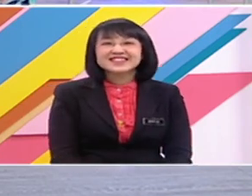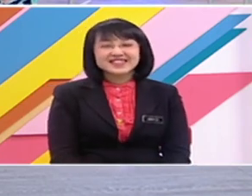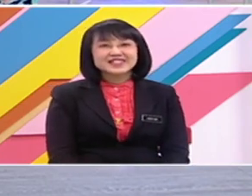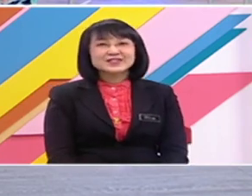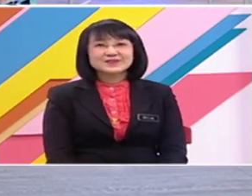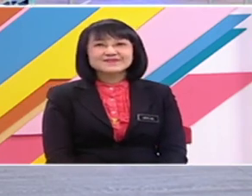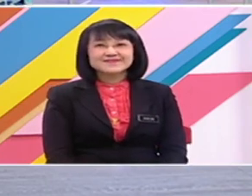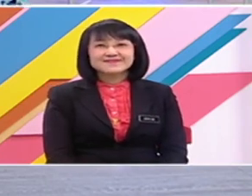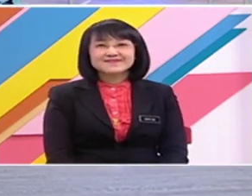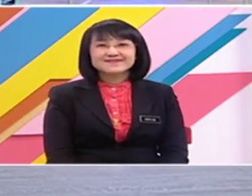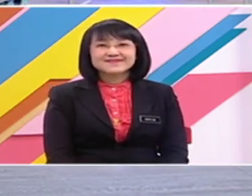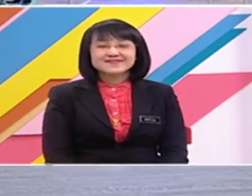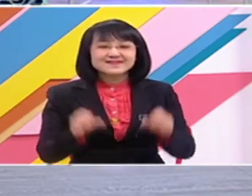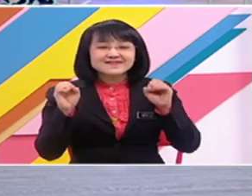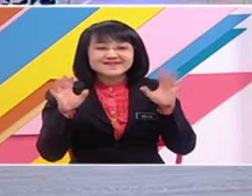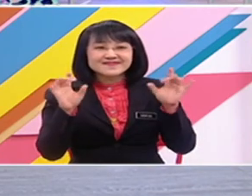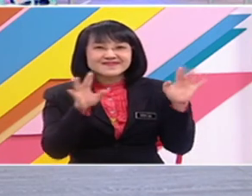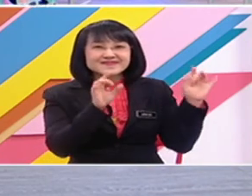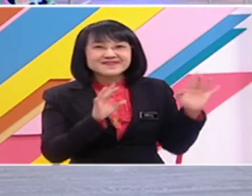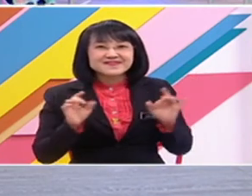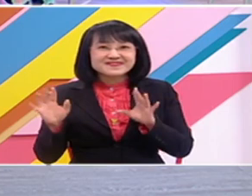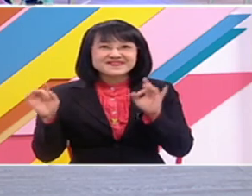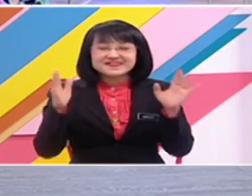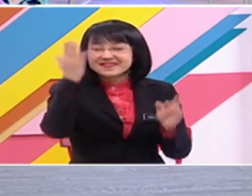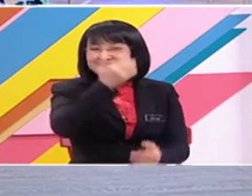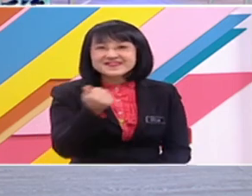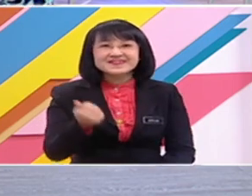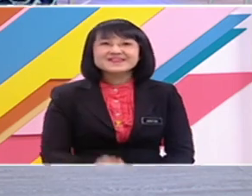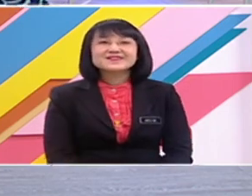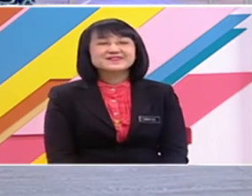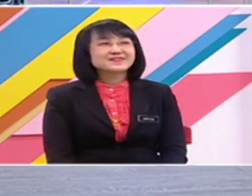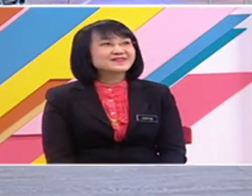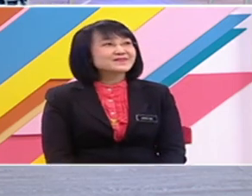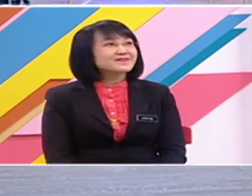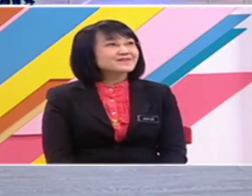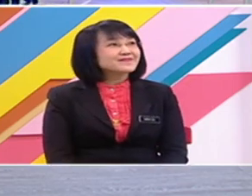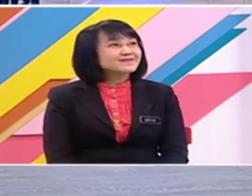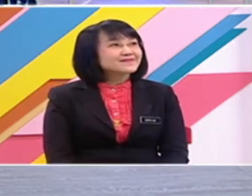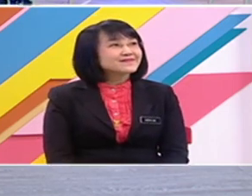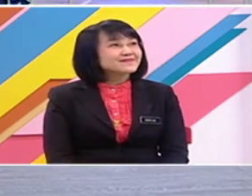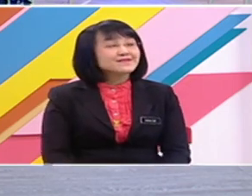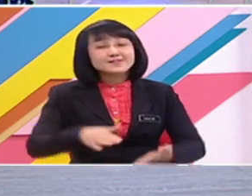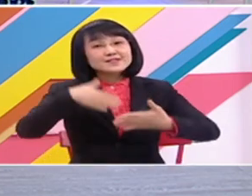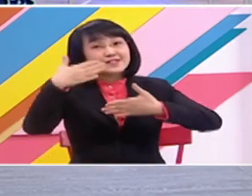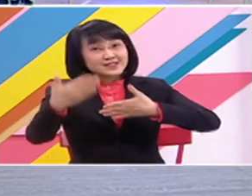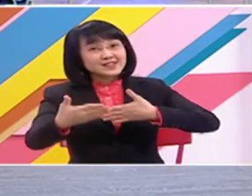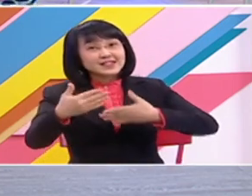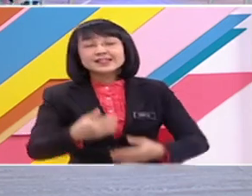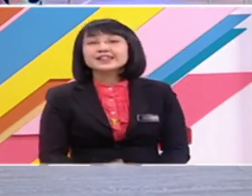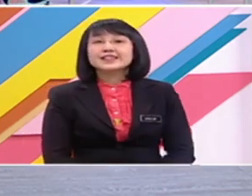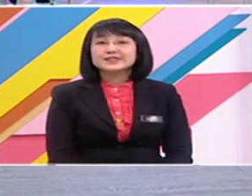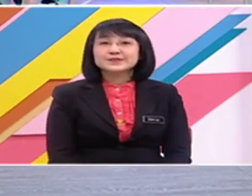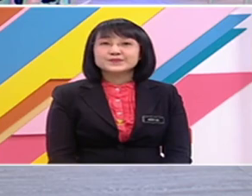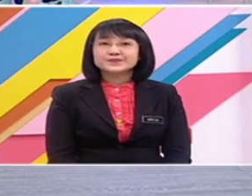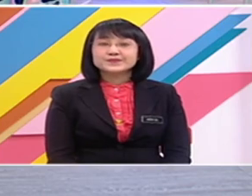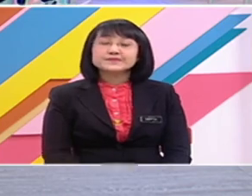Bling one. Yes, I agree. We are just like that, teacher. Yes. Okay. Okay, and the next one.